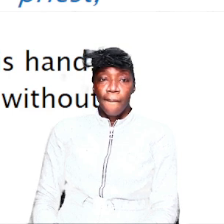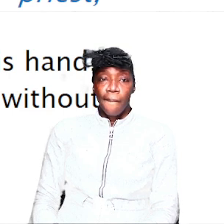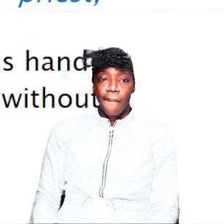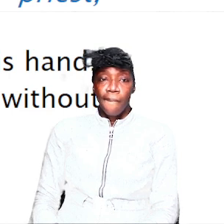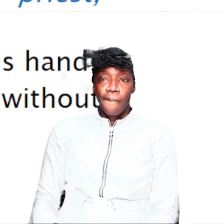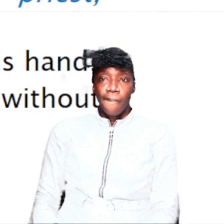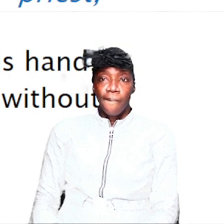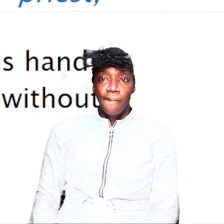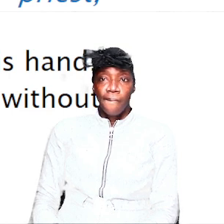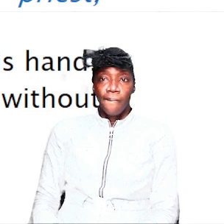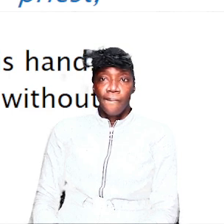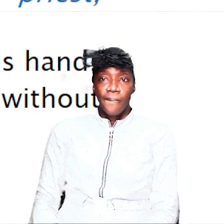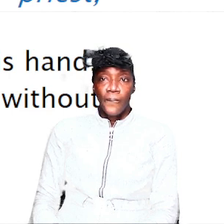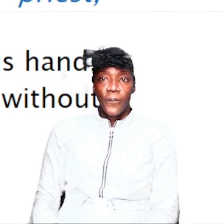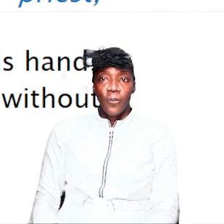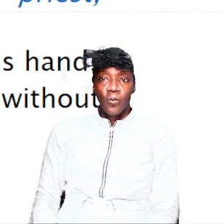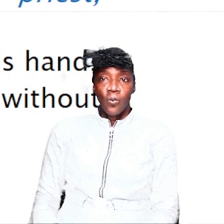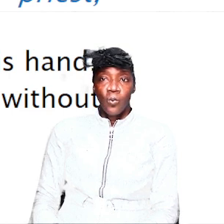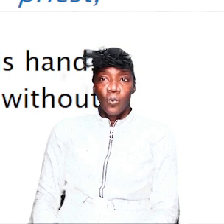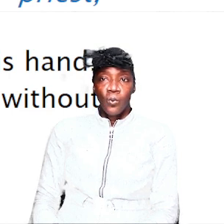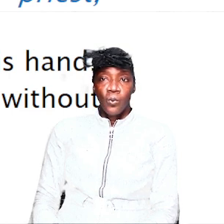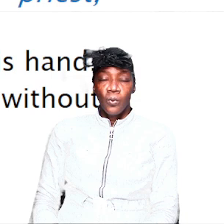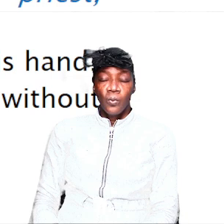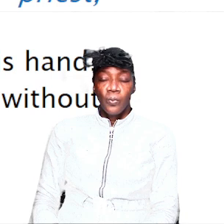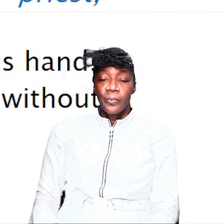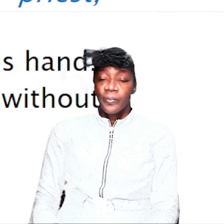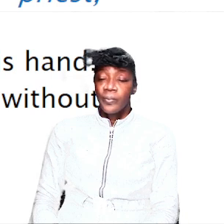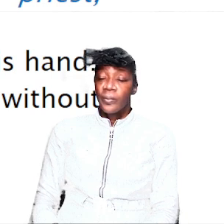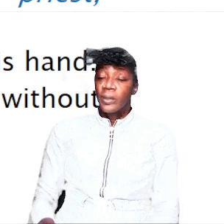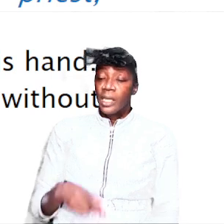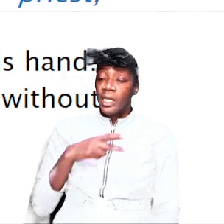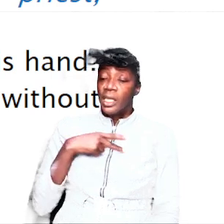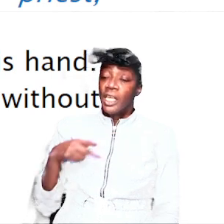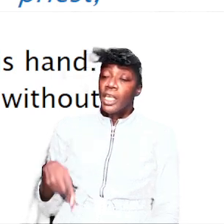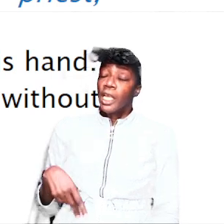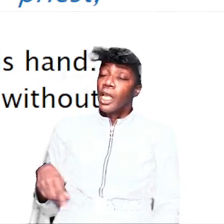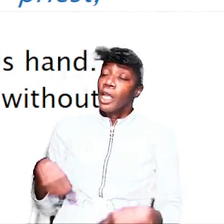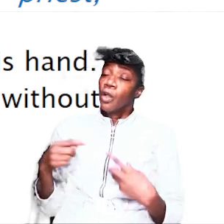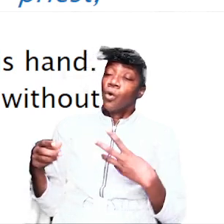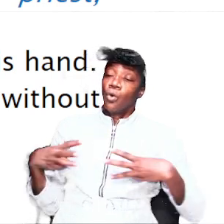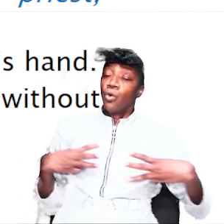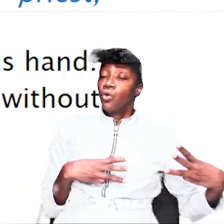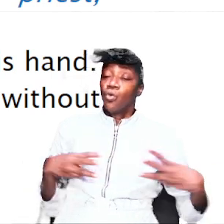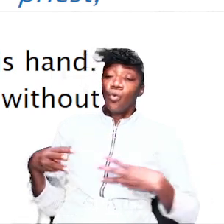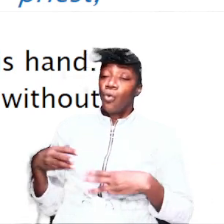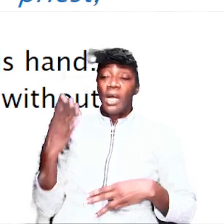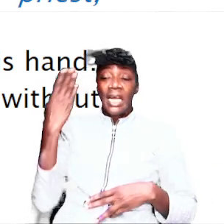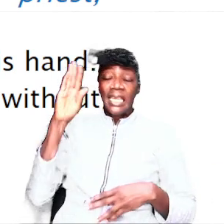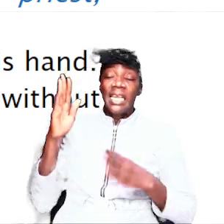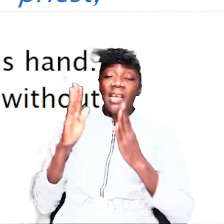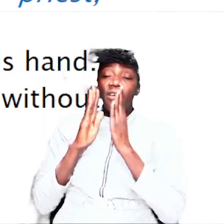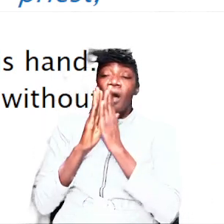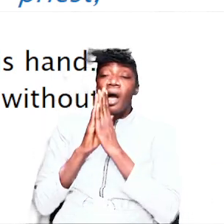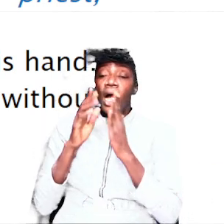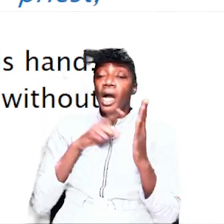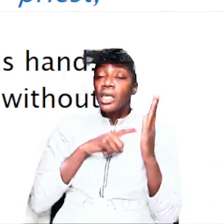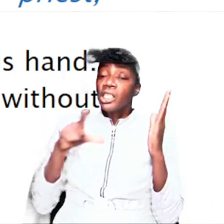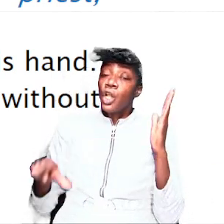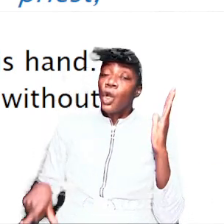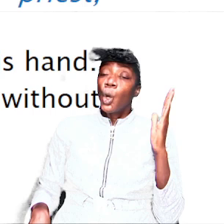In essence, the king went into battle and did not inquire of the